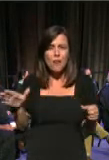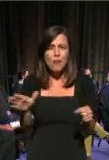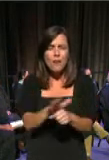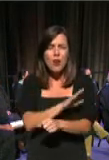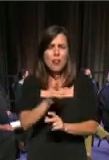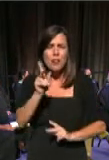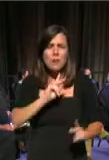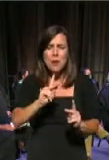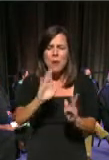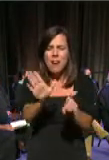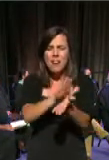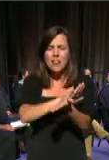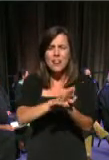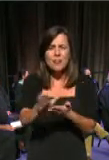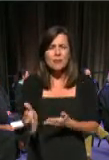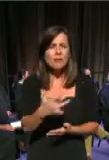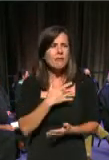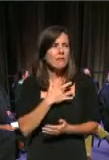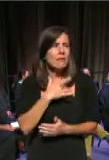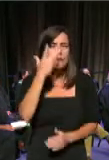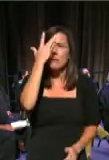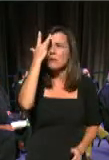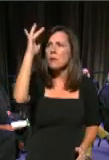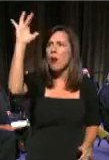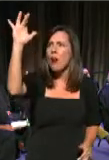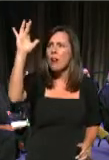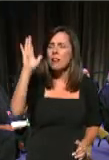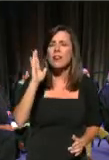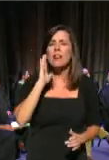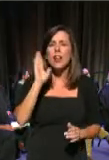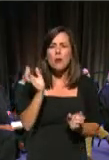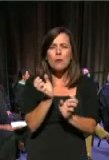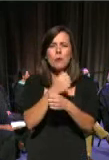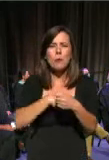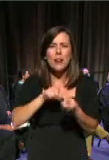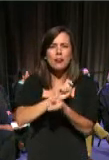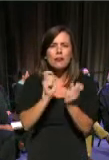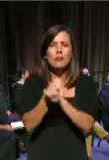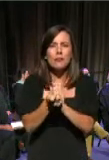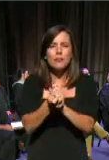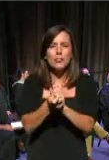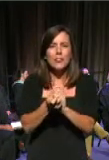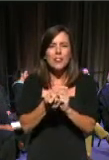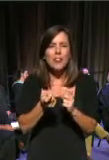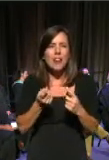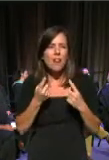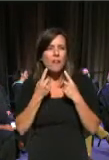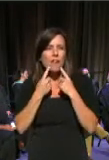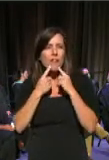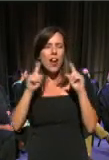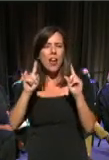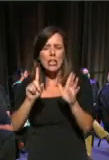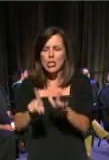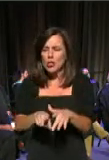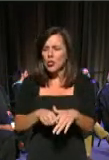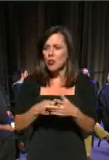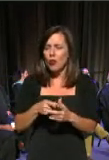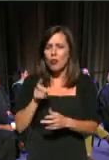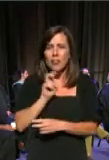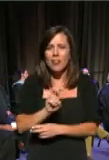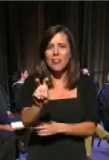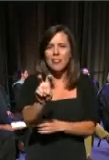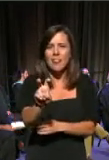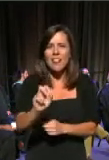kind-hearted, brilliant graduates with the drive to create change, finally embarking on their journey in